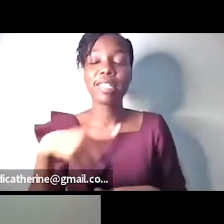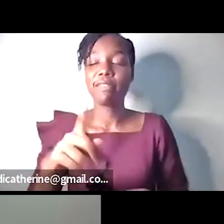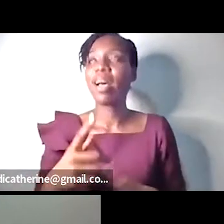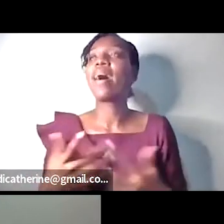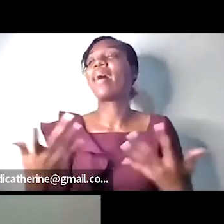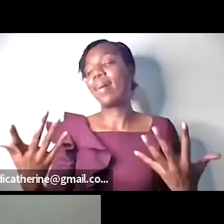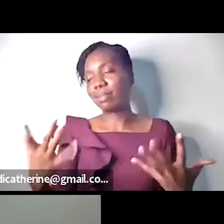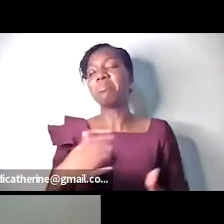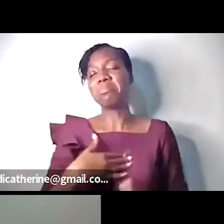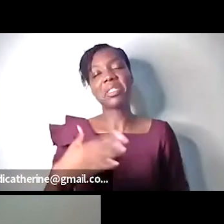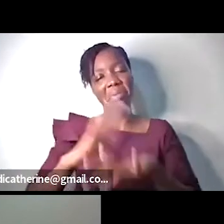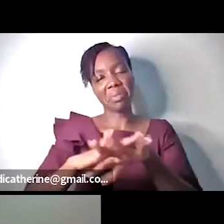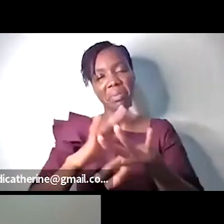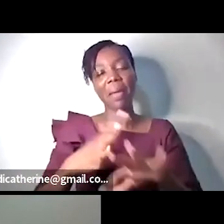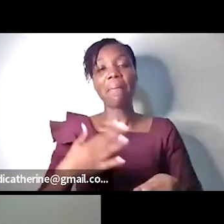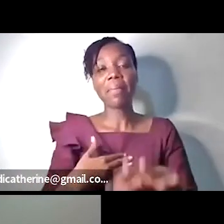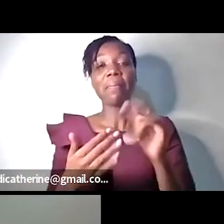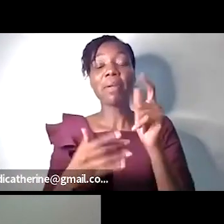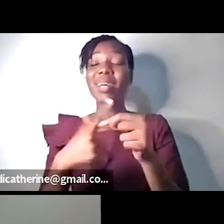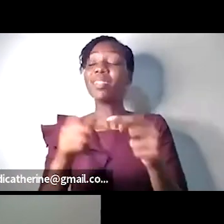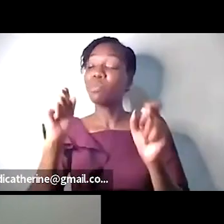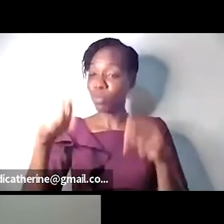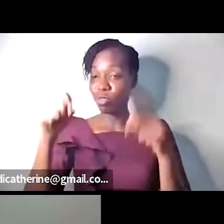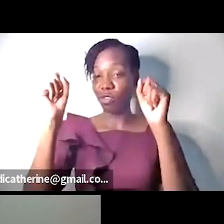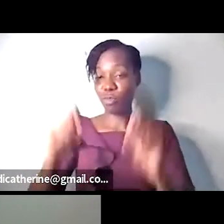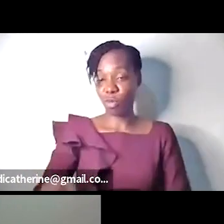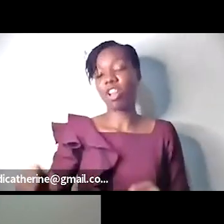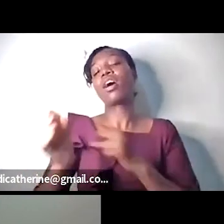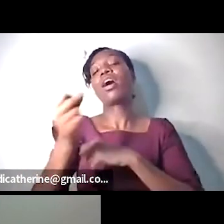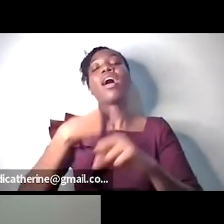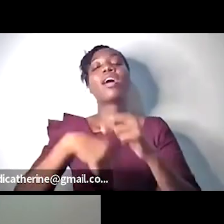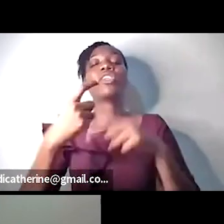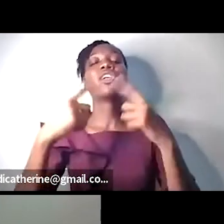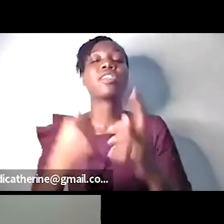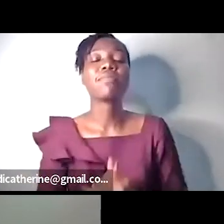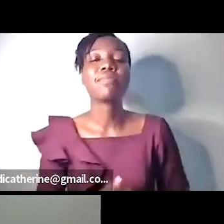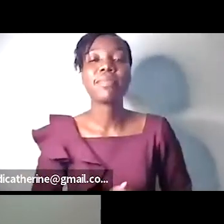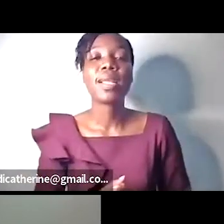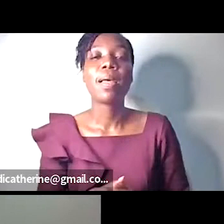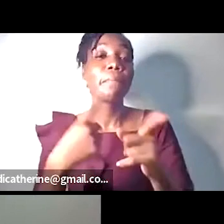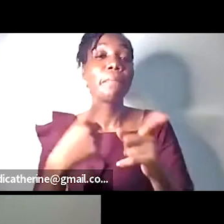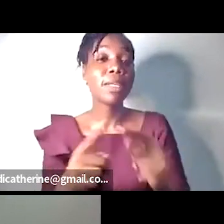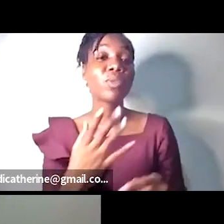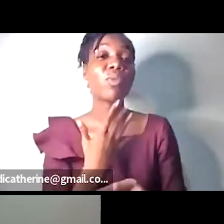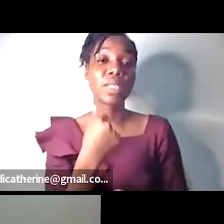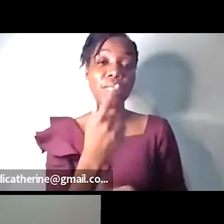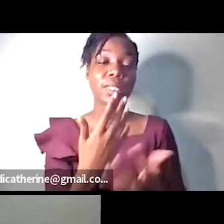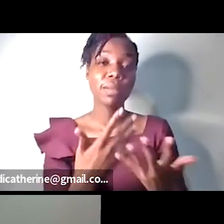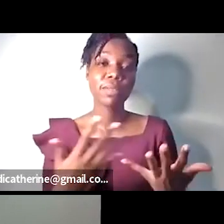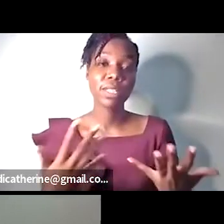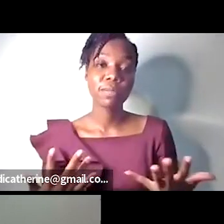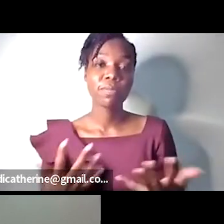bad. You need to tell yourself you can do it. Now, let me tell you this. We live in a world that is